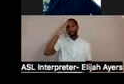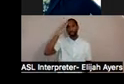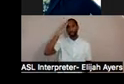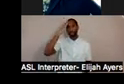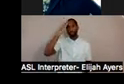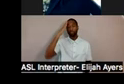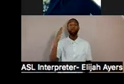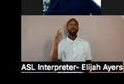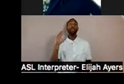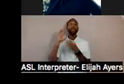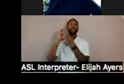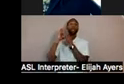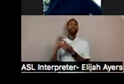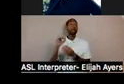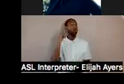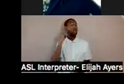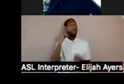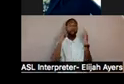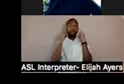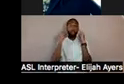It makes contact with your ears,